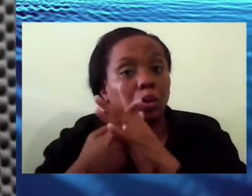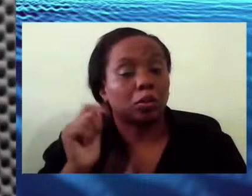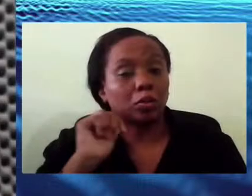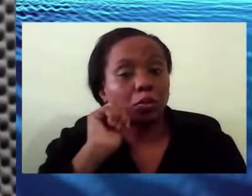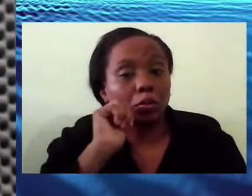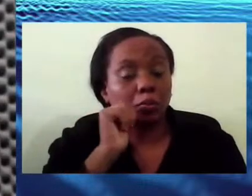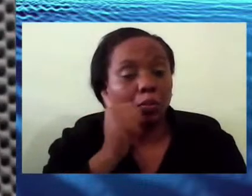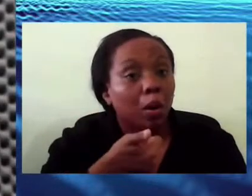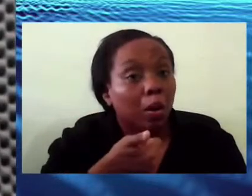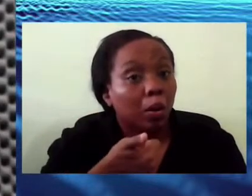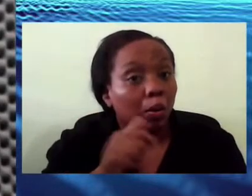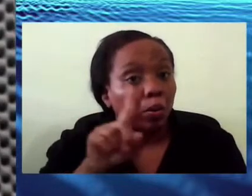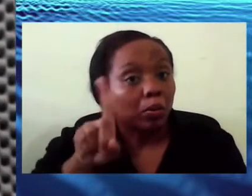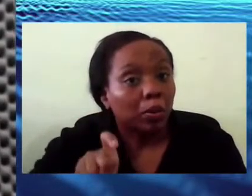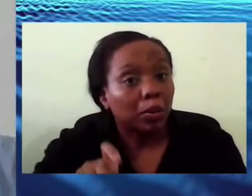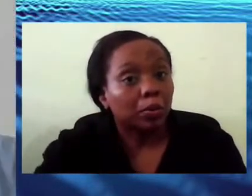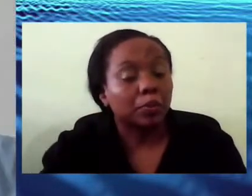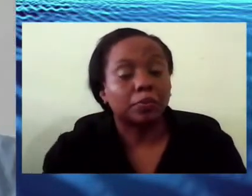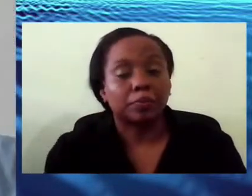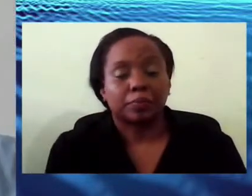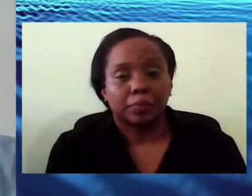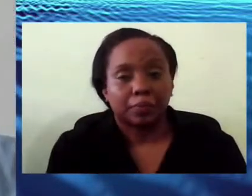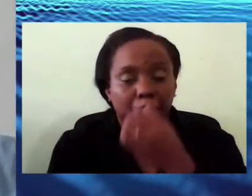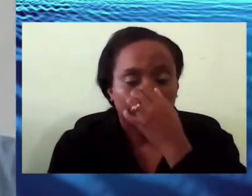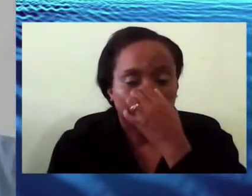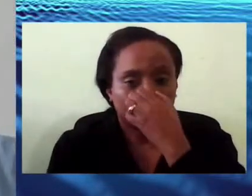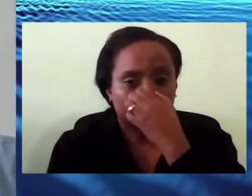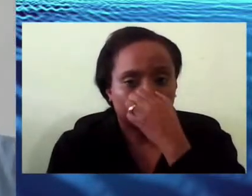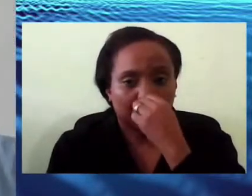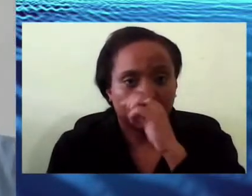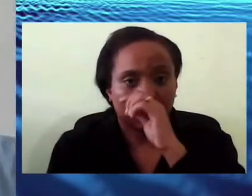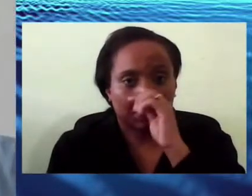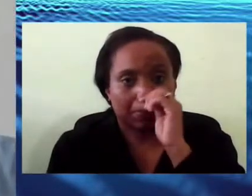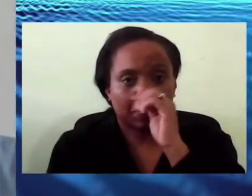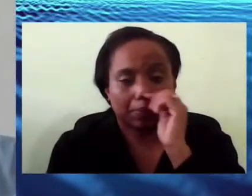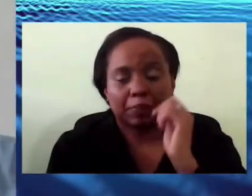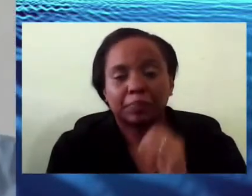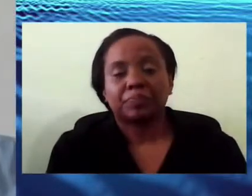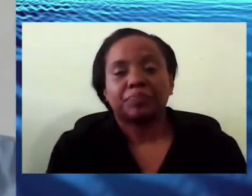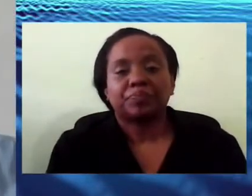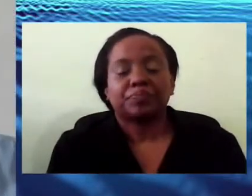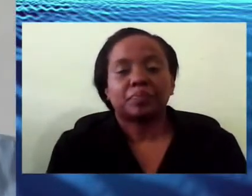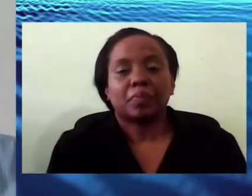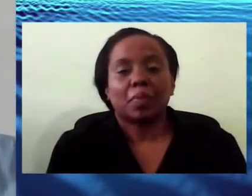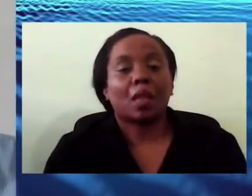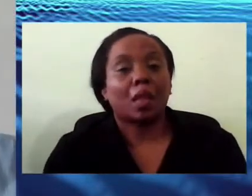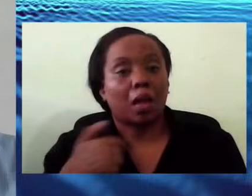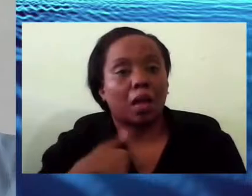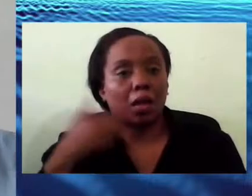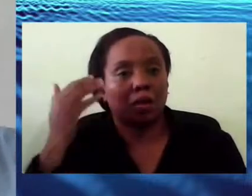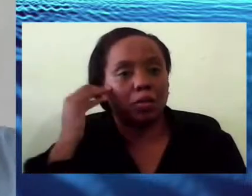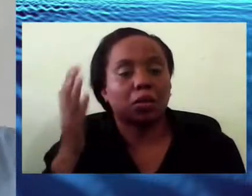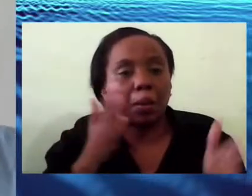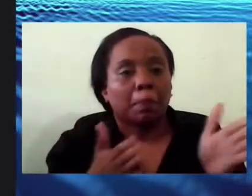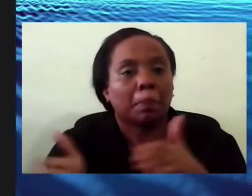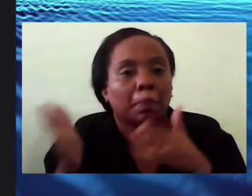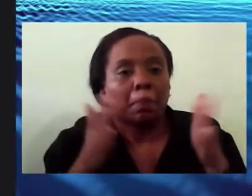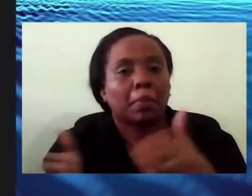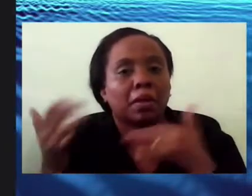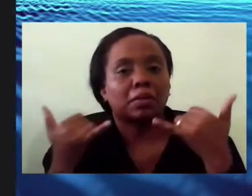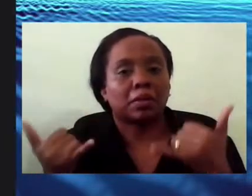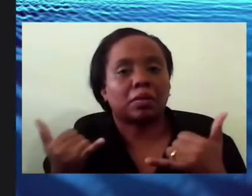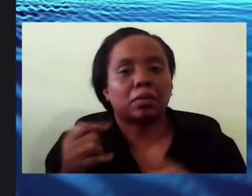administrating the second doses tomorrow? I know that things are being put in place for that, but as I have